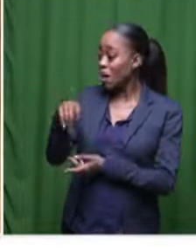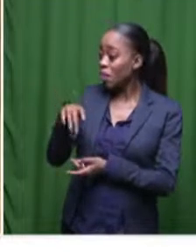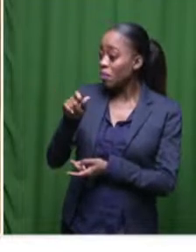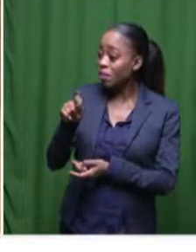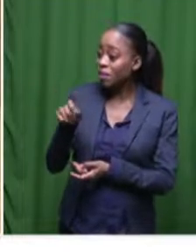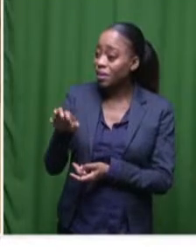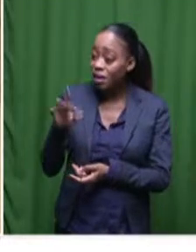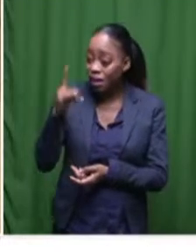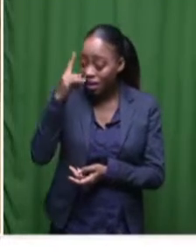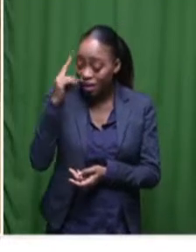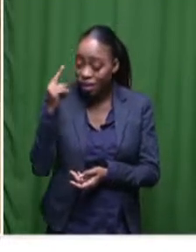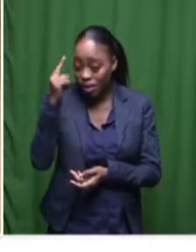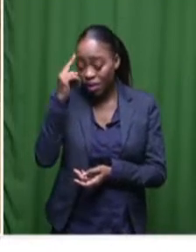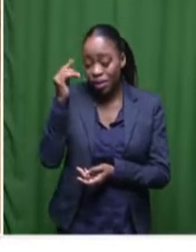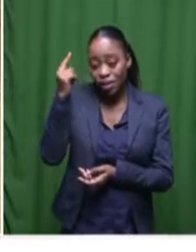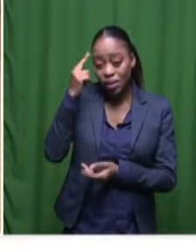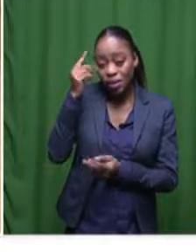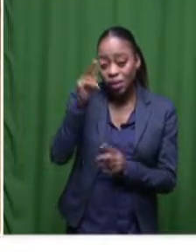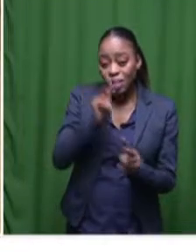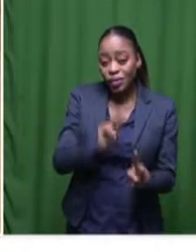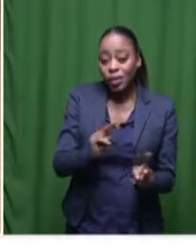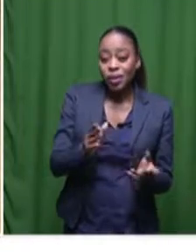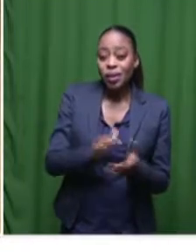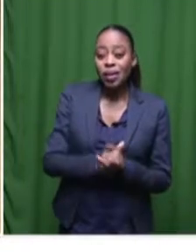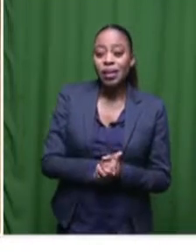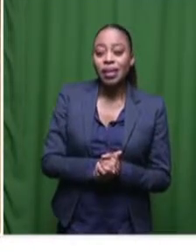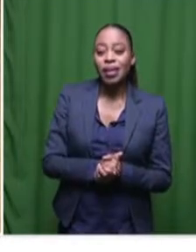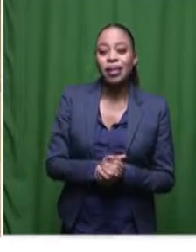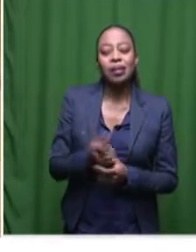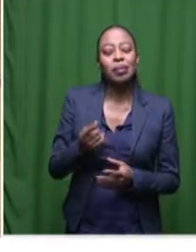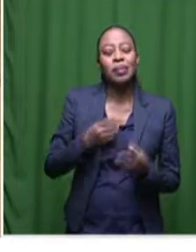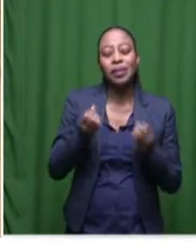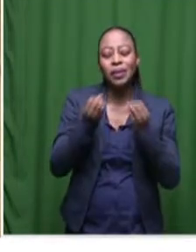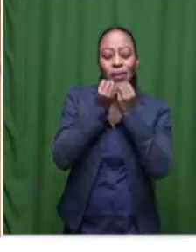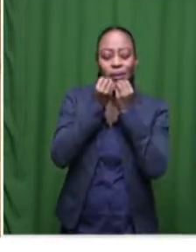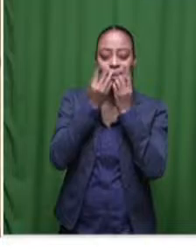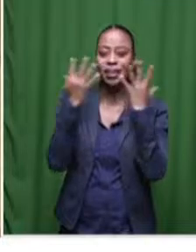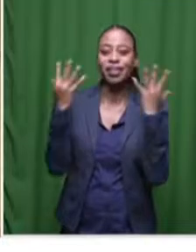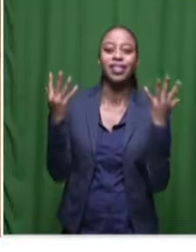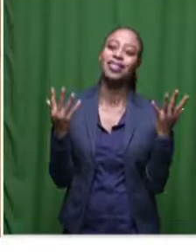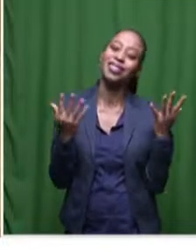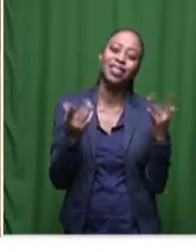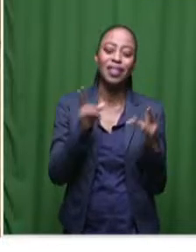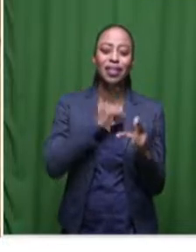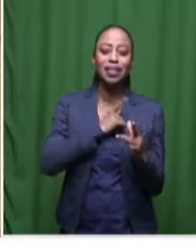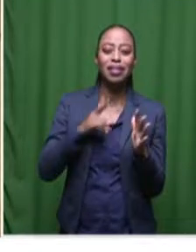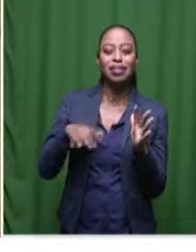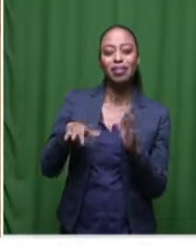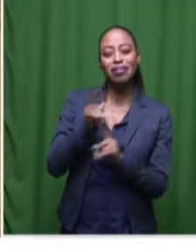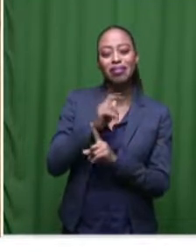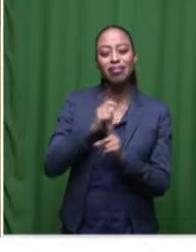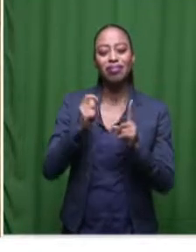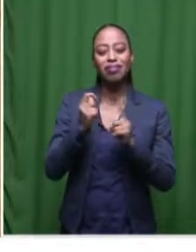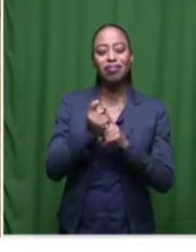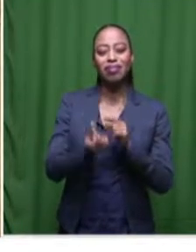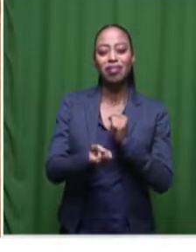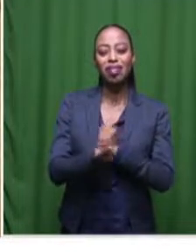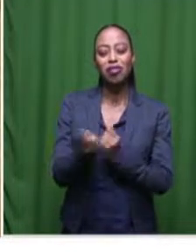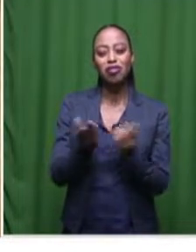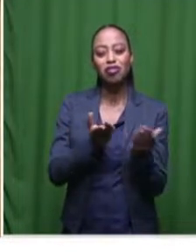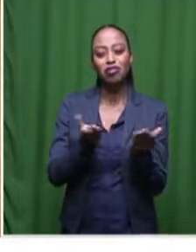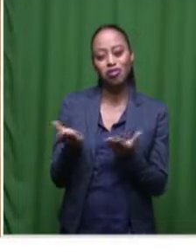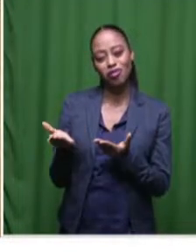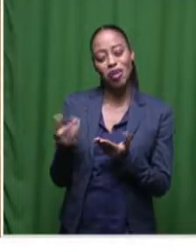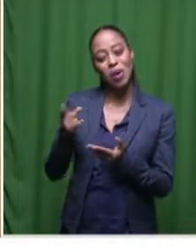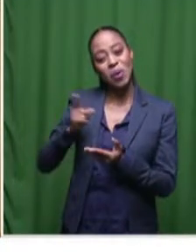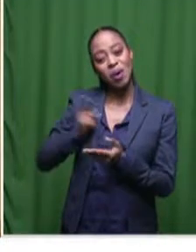Yeah, I mean, I'm just quite marvelling this pomp and ceremony and tradition. We've just been seeing